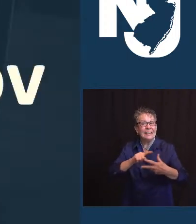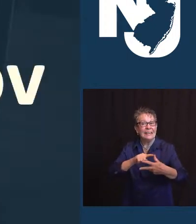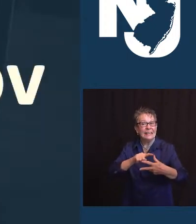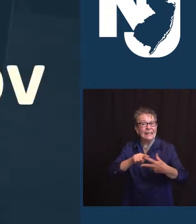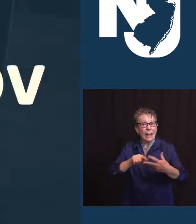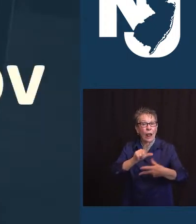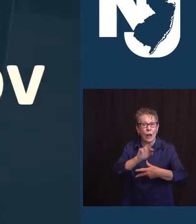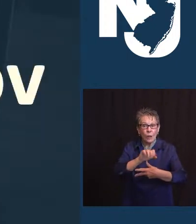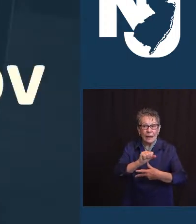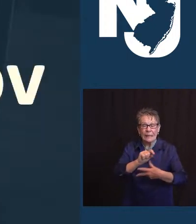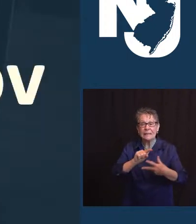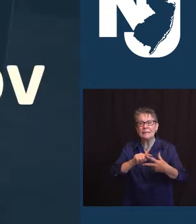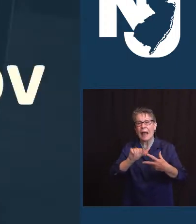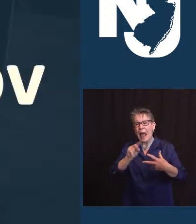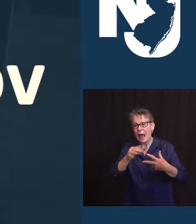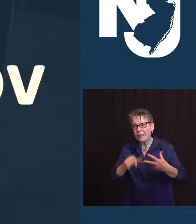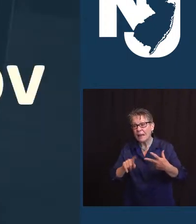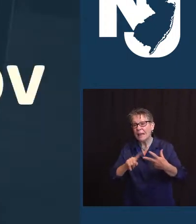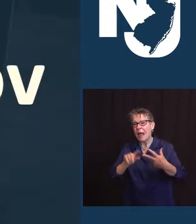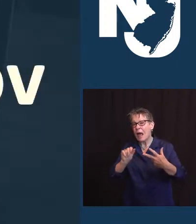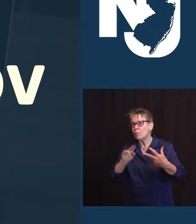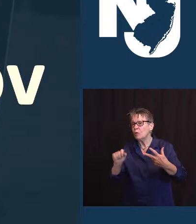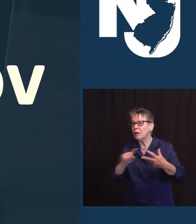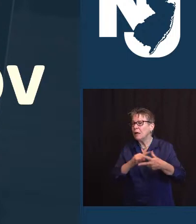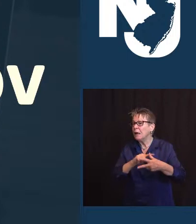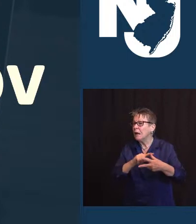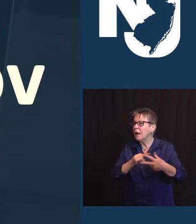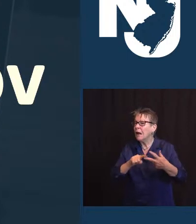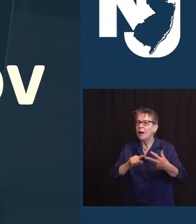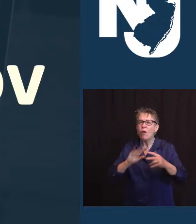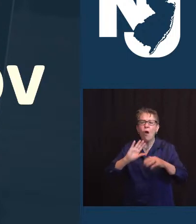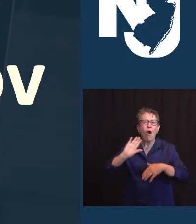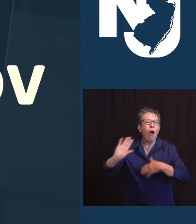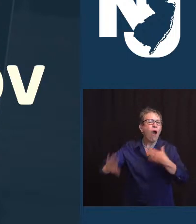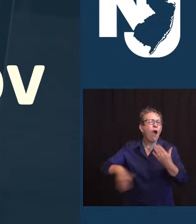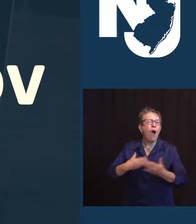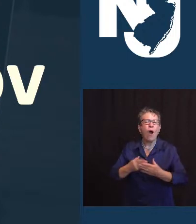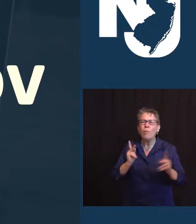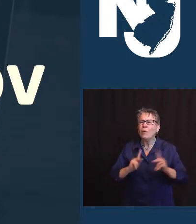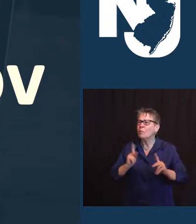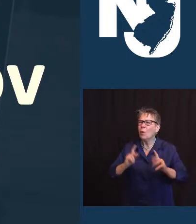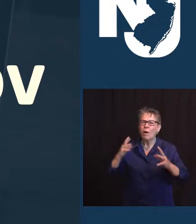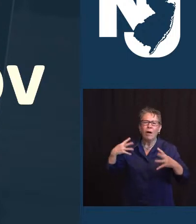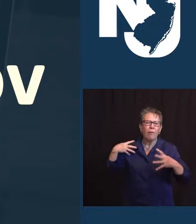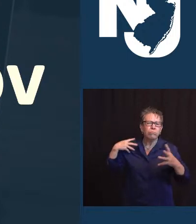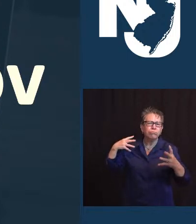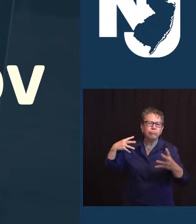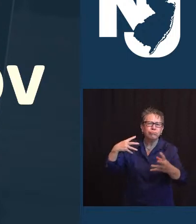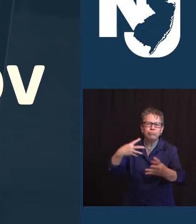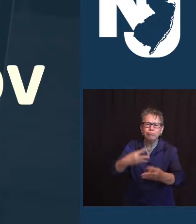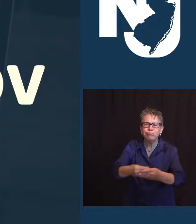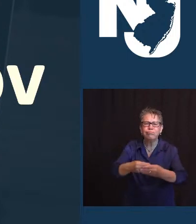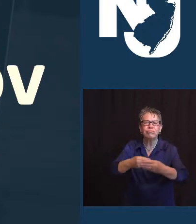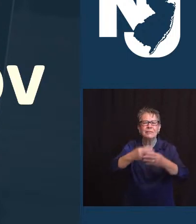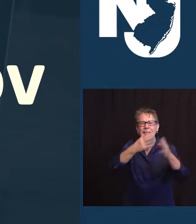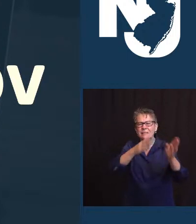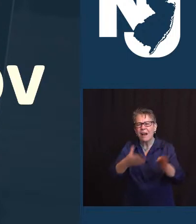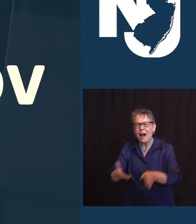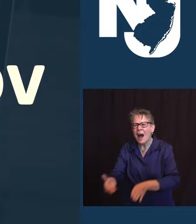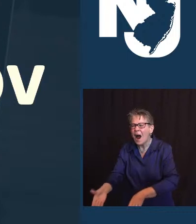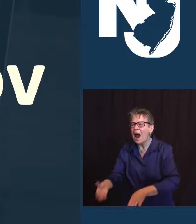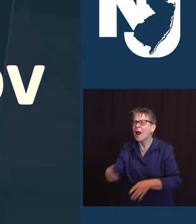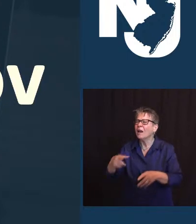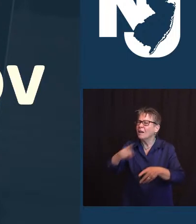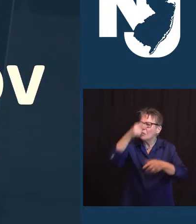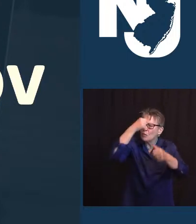Anne Marie as we do all who we have lost. We will always recall their names. We will not let any of them become a